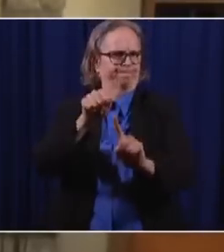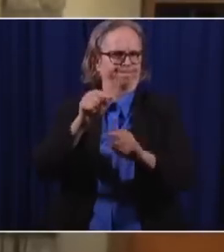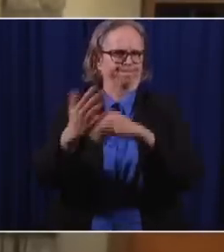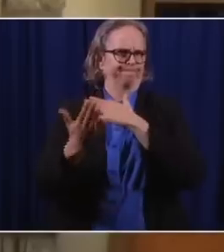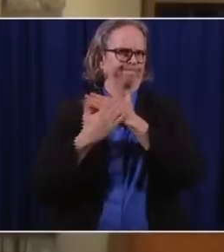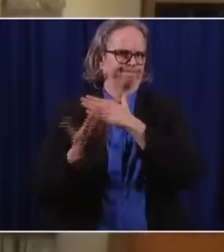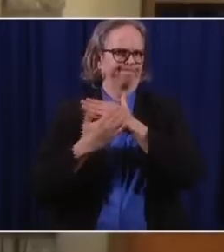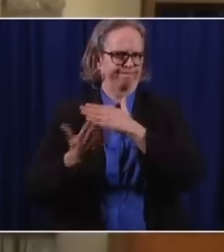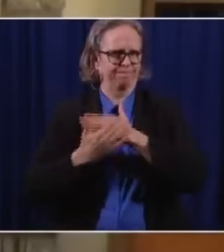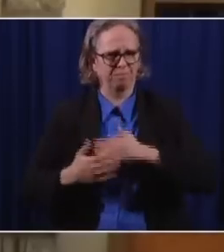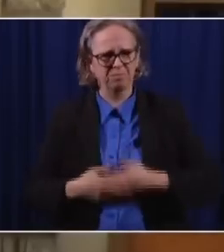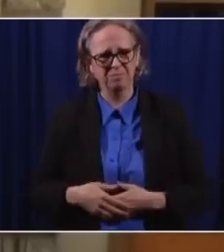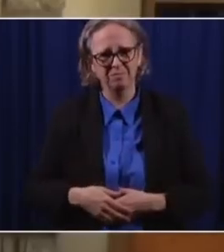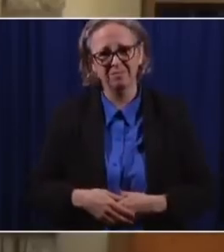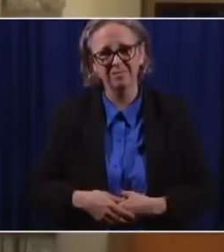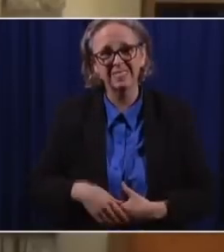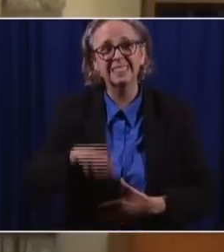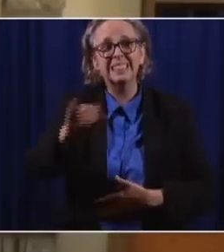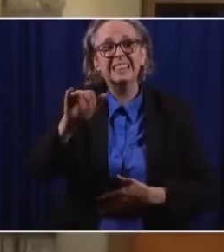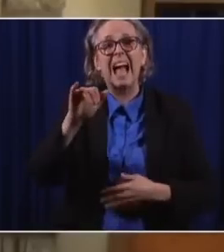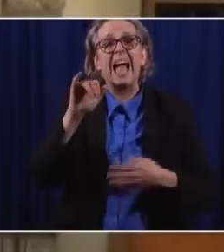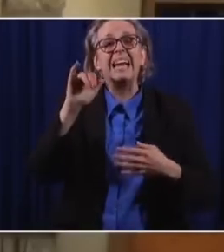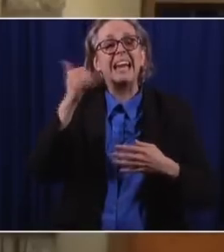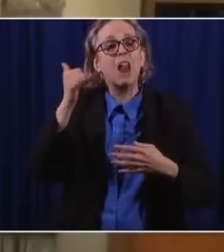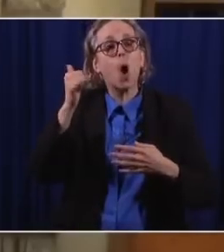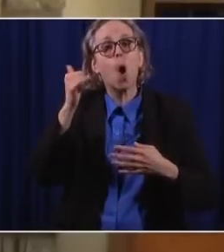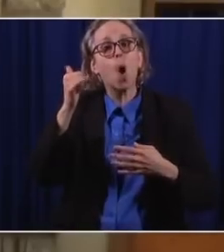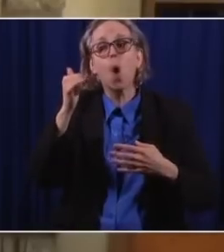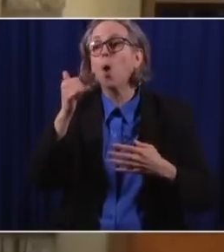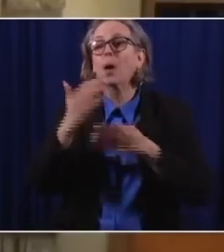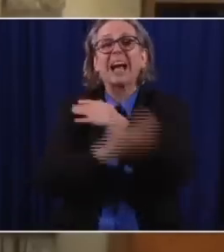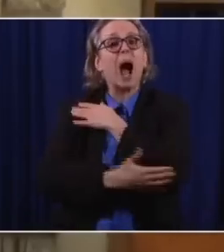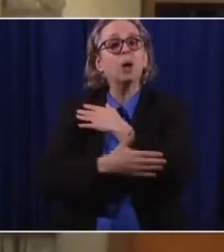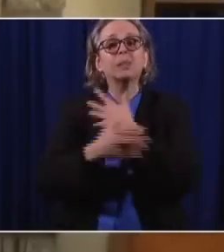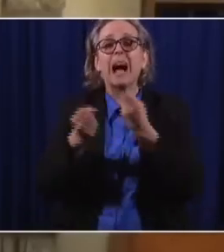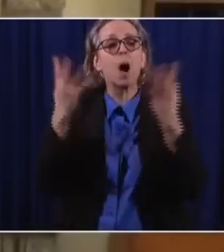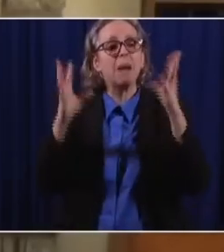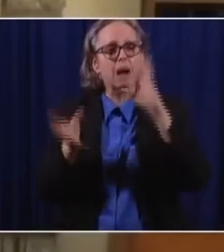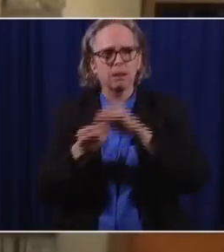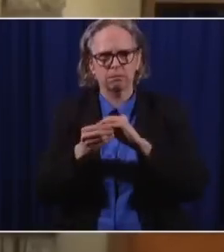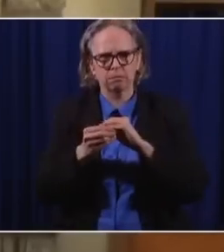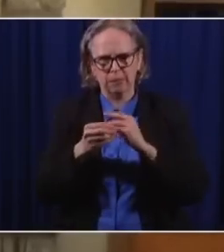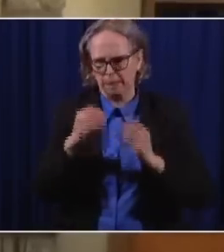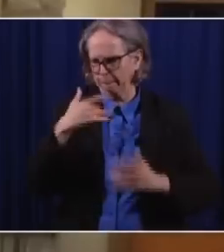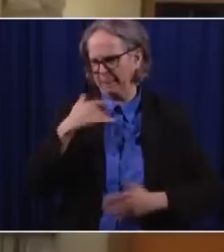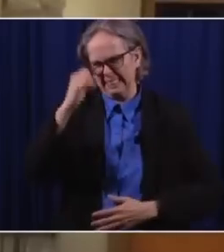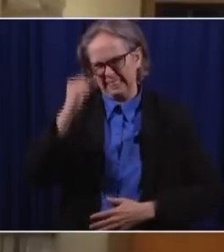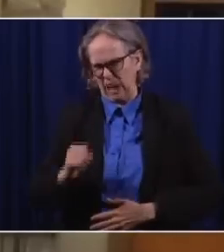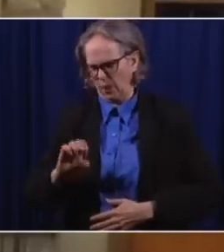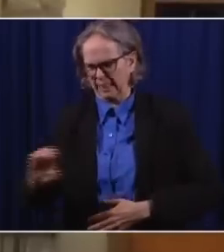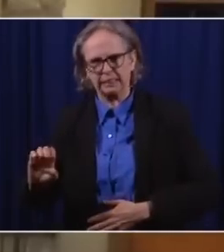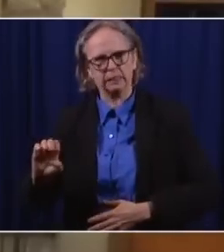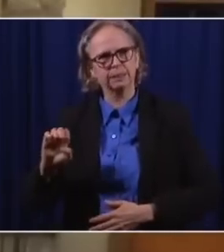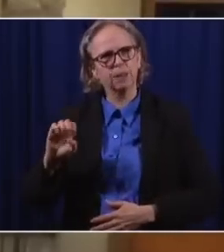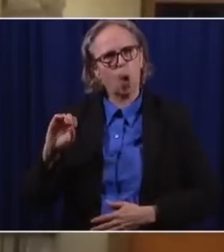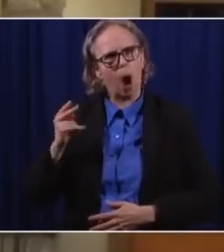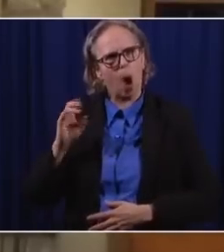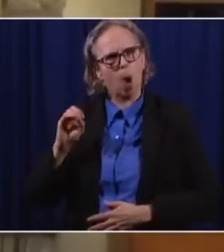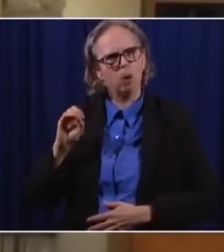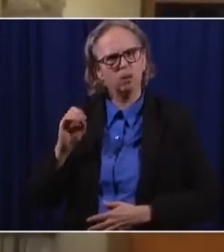counties in southeastern Ohio, which you'll see down here. And I was on a call this past week.